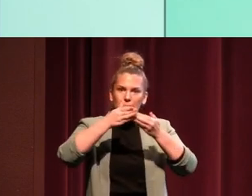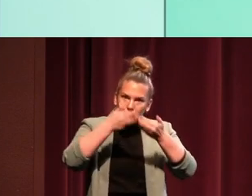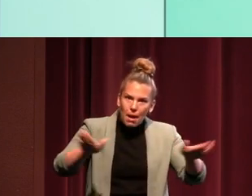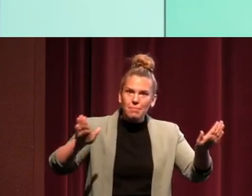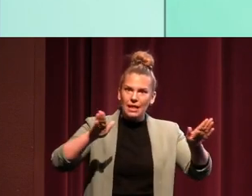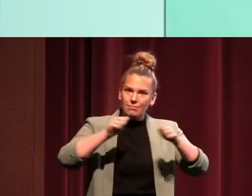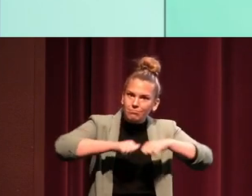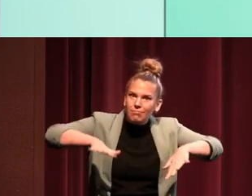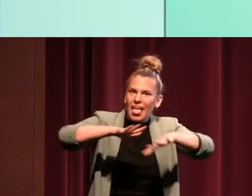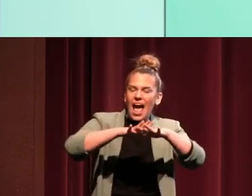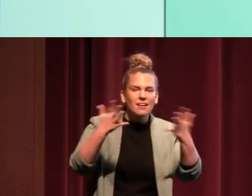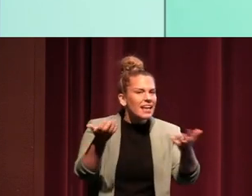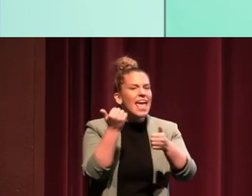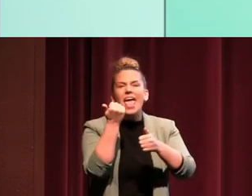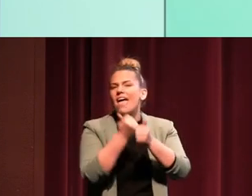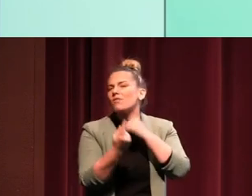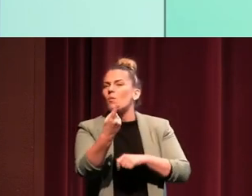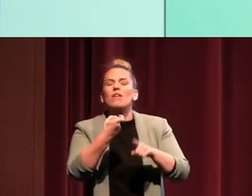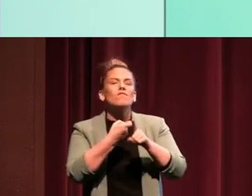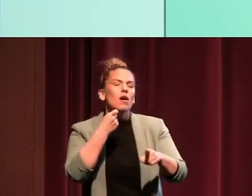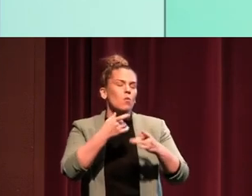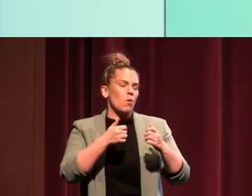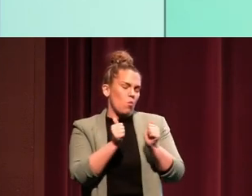and on and on. Everyone with a heart and soul